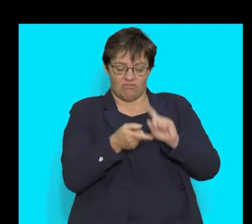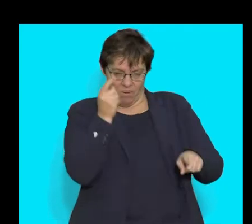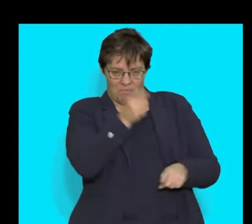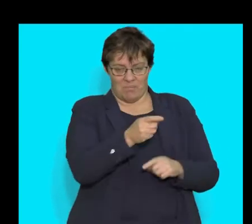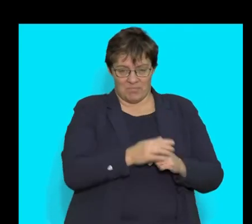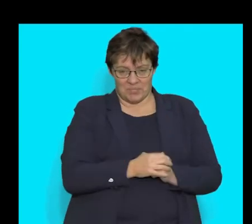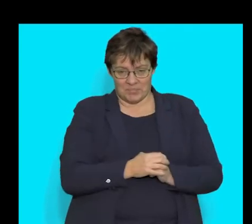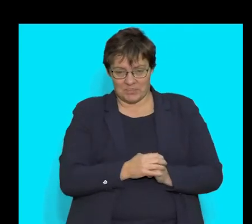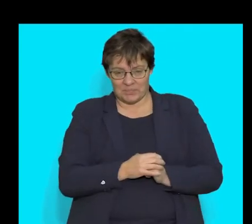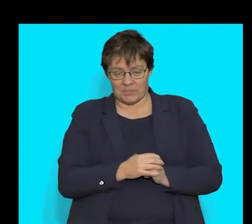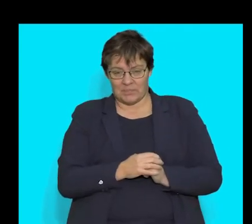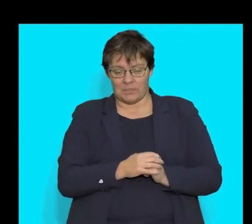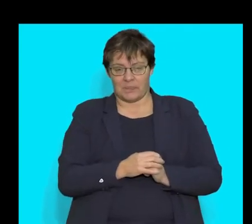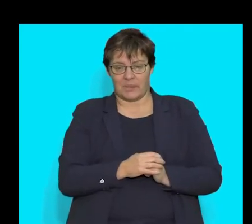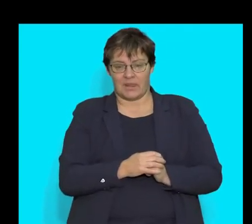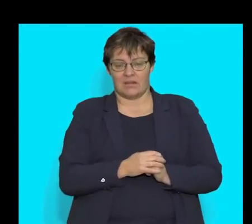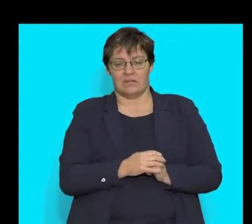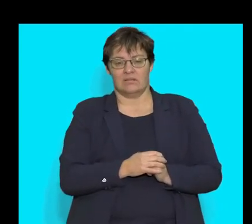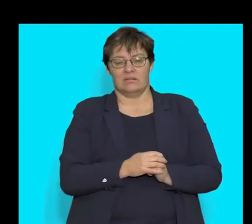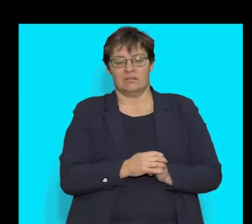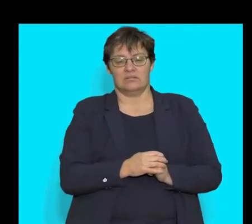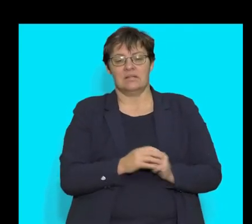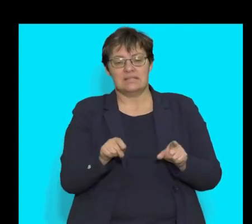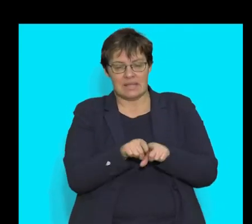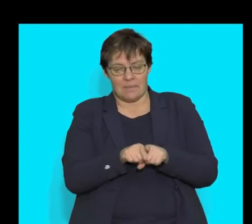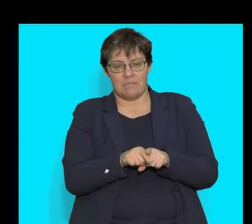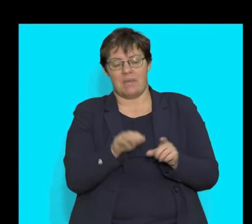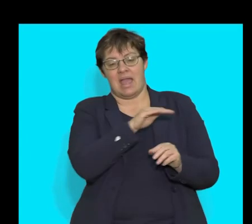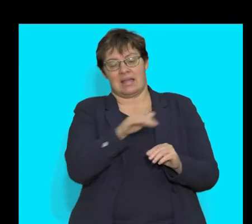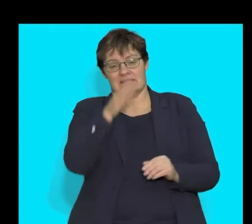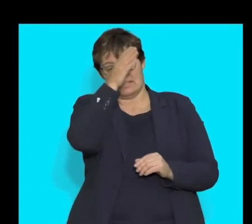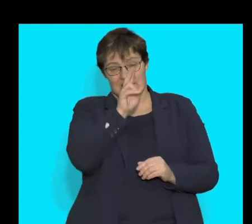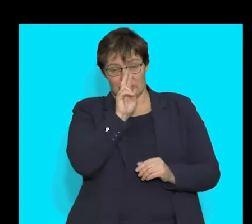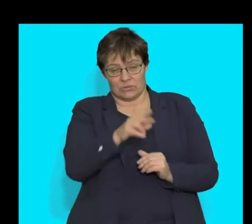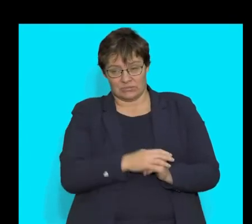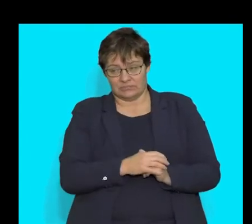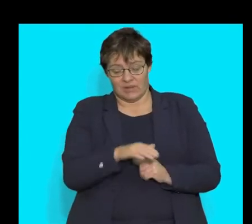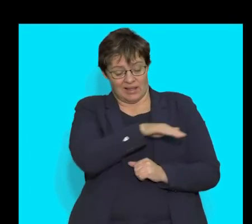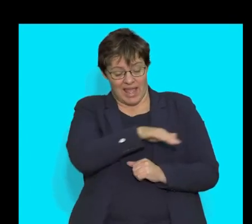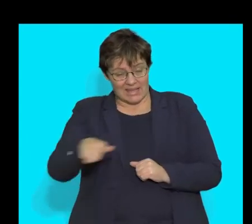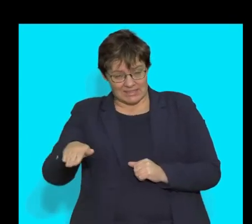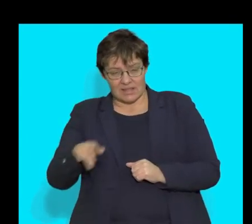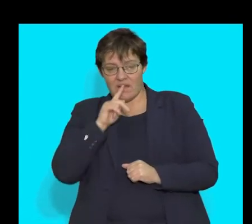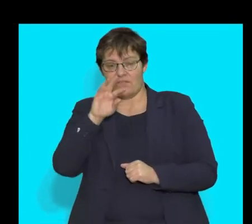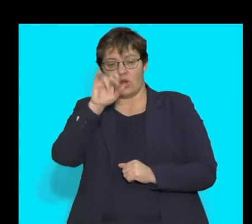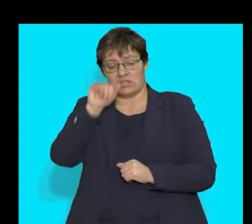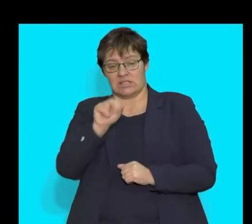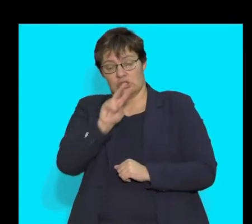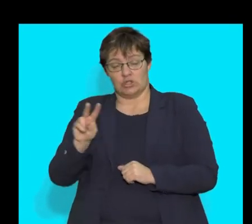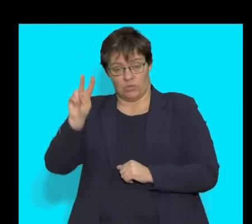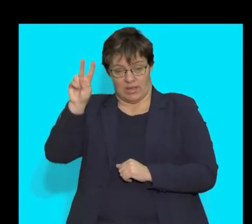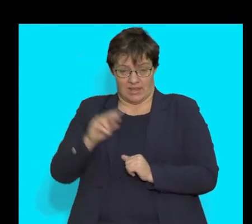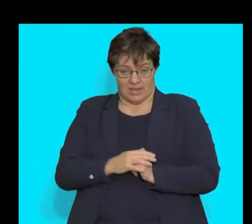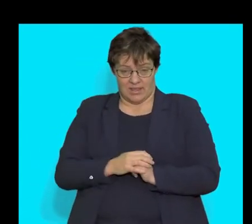shape and from the axis. So looking at the axis, you'll see this is velocity